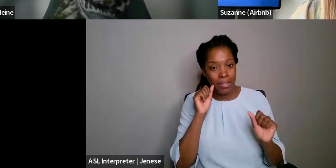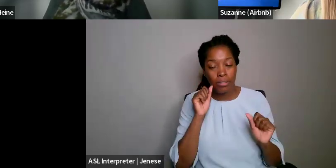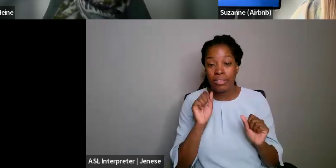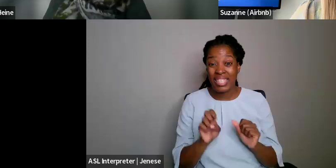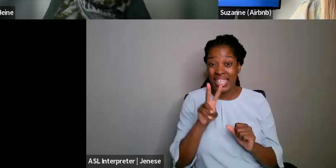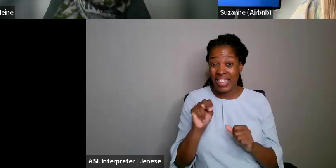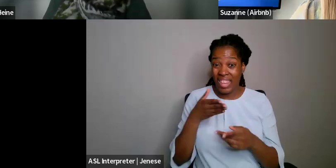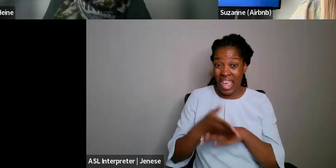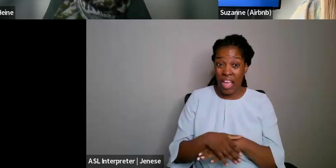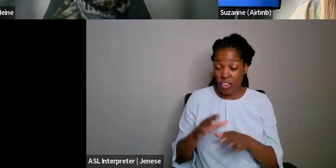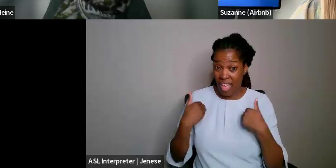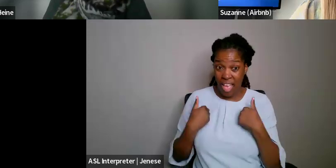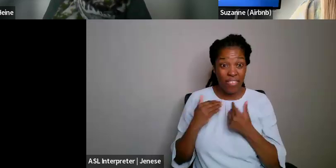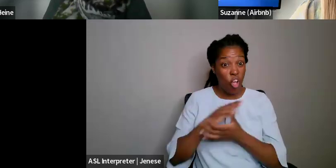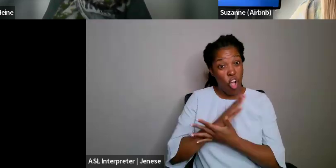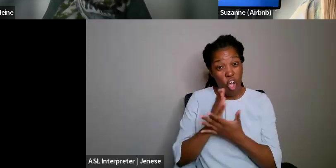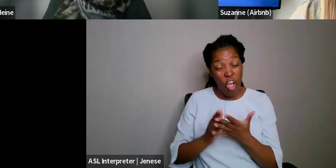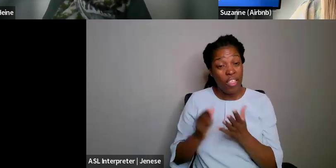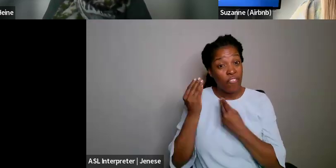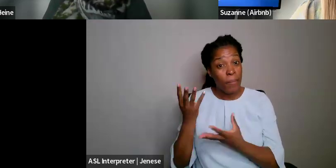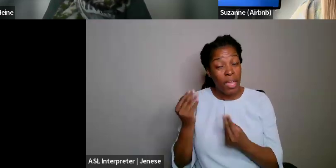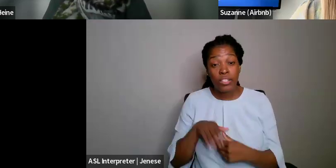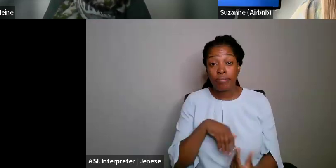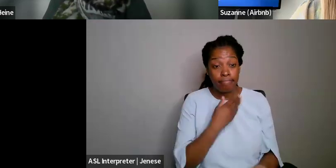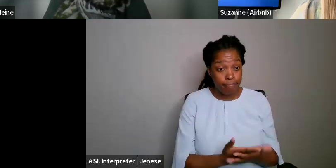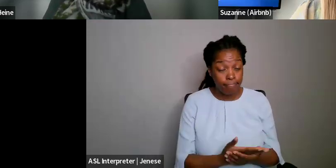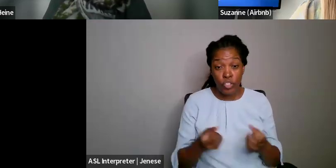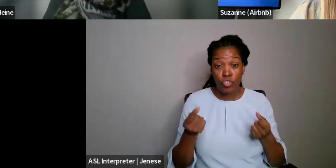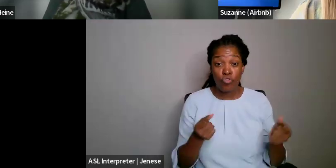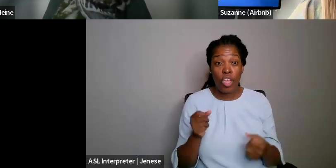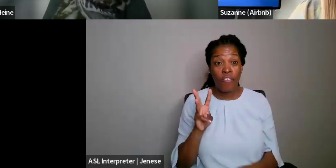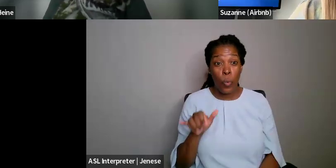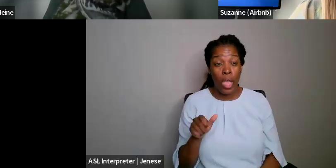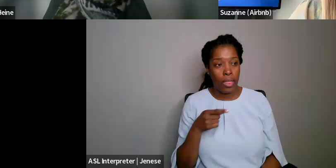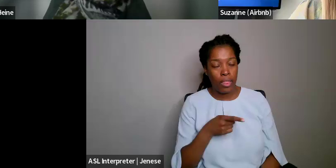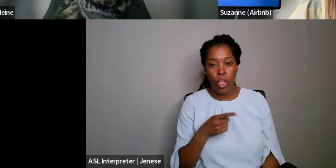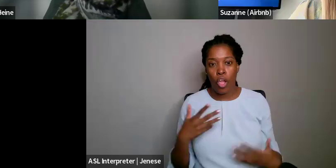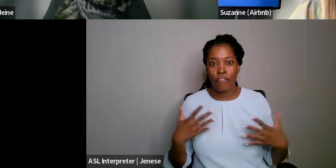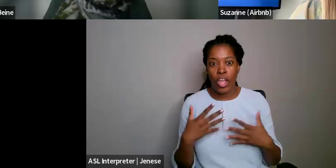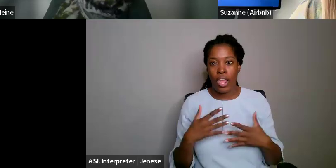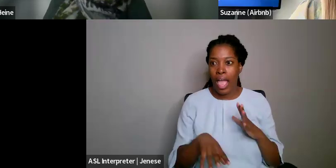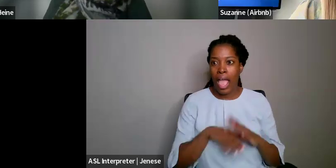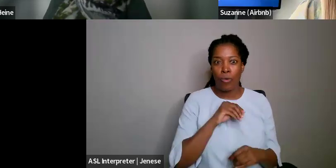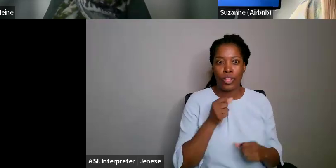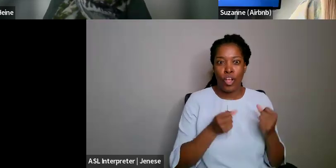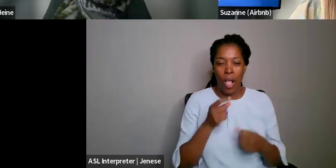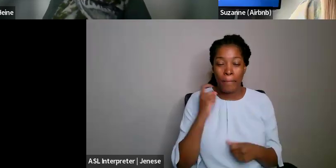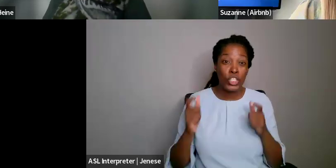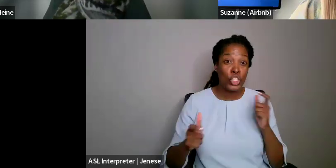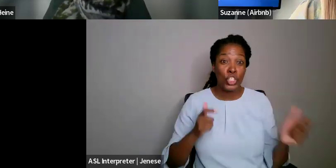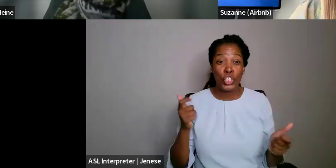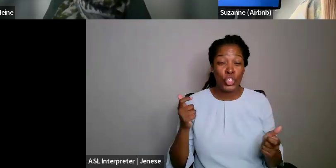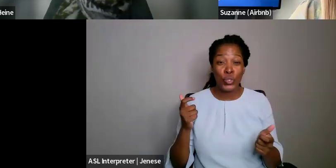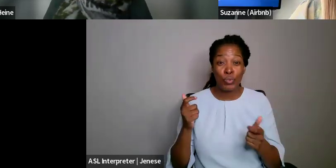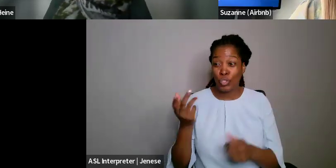people will arrive in the driveway and then they won't want to get out the car because these huge, big dogs arrive at the car door